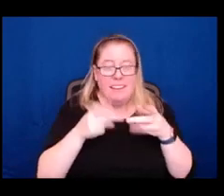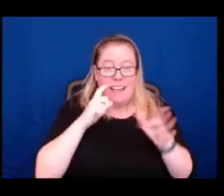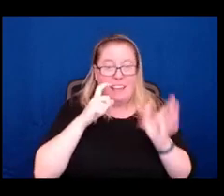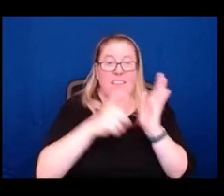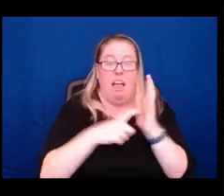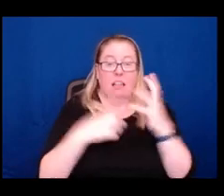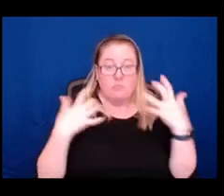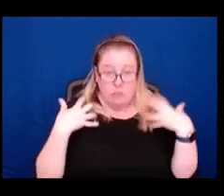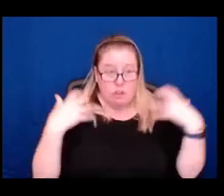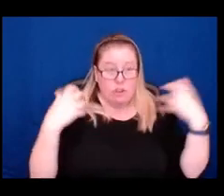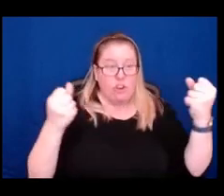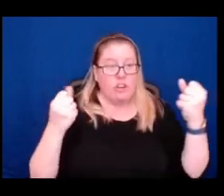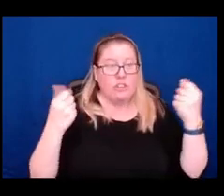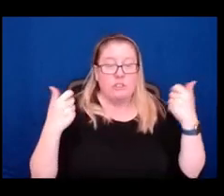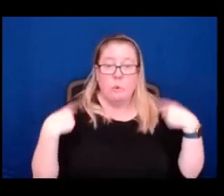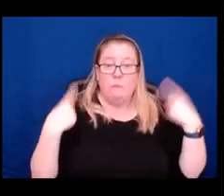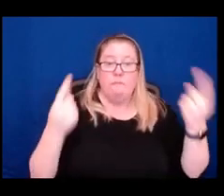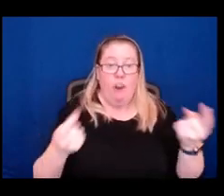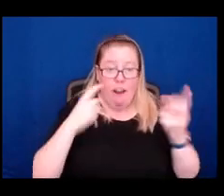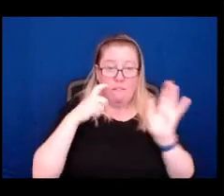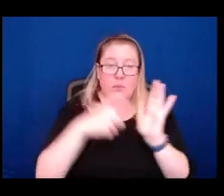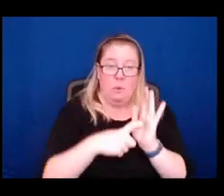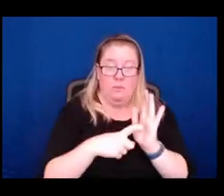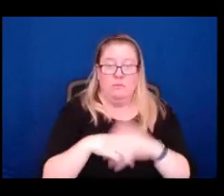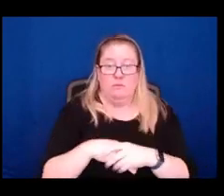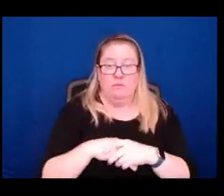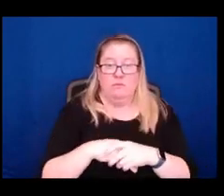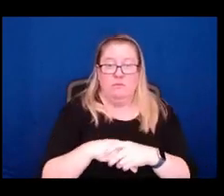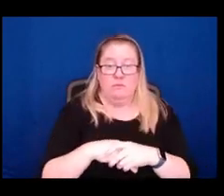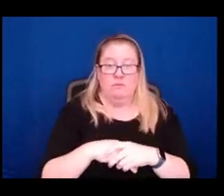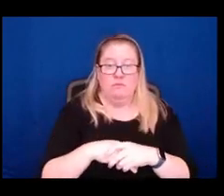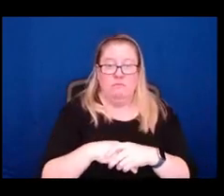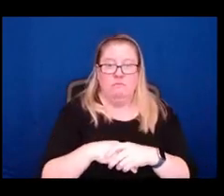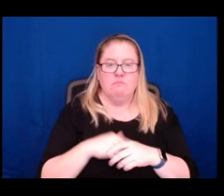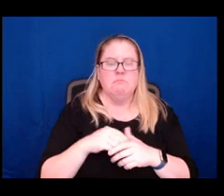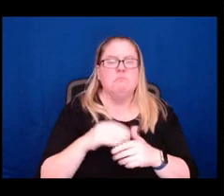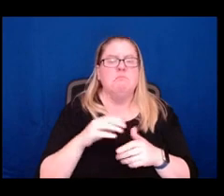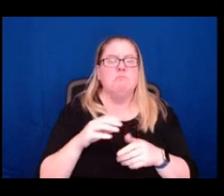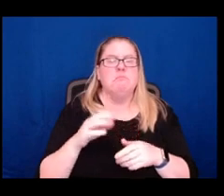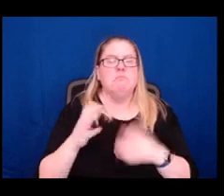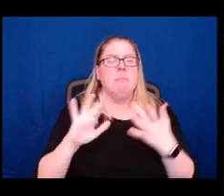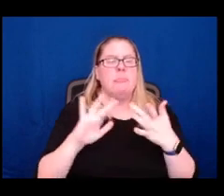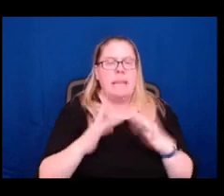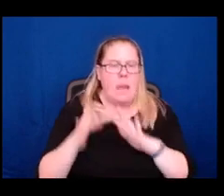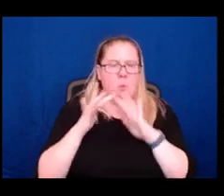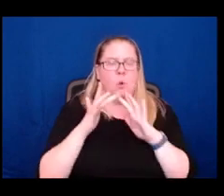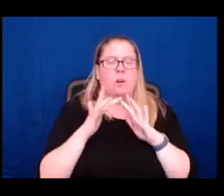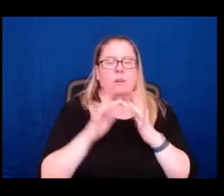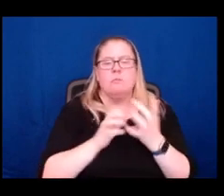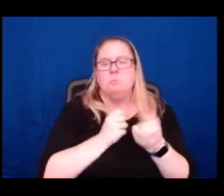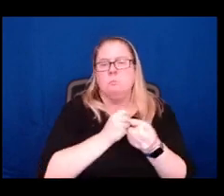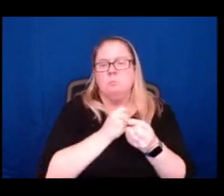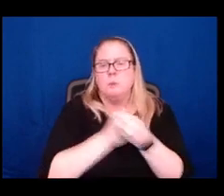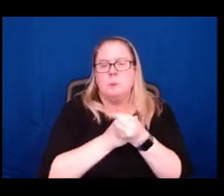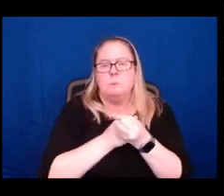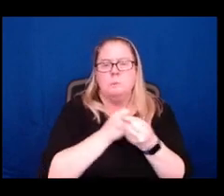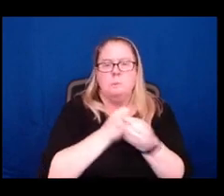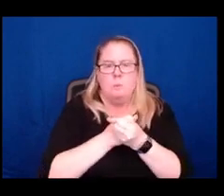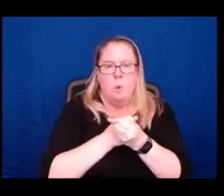the courage that I've witnessed here on the panel thus far. At the network, we help